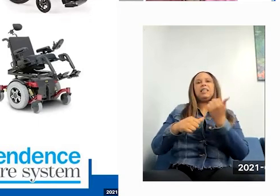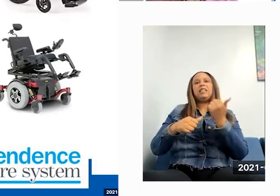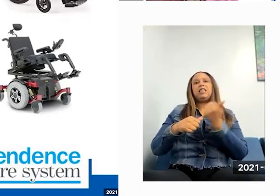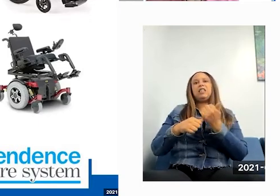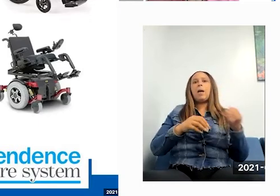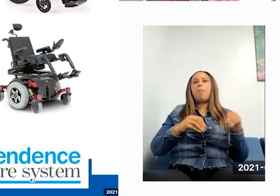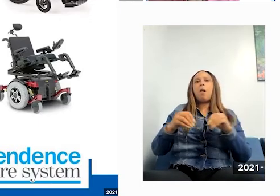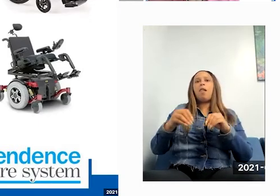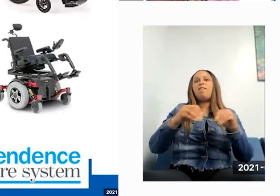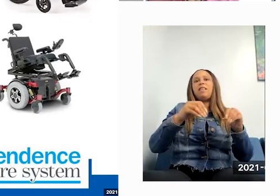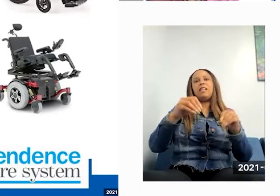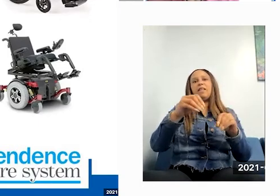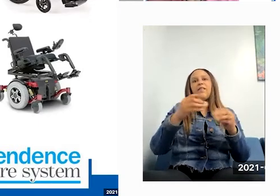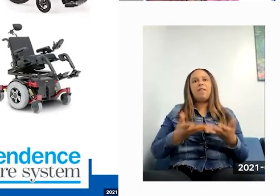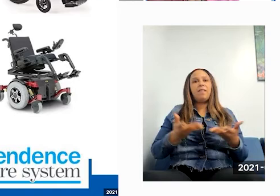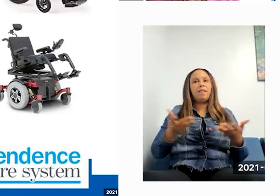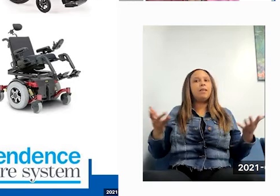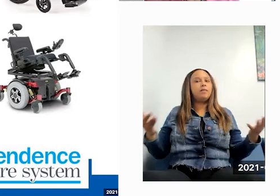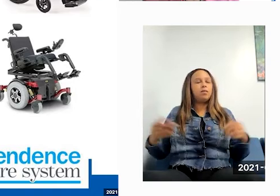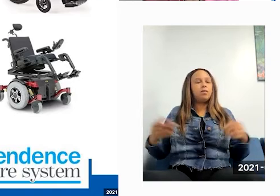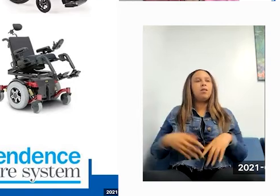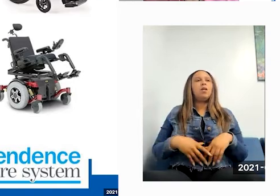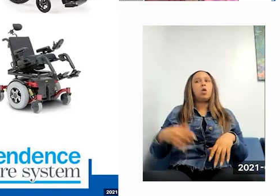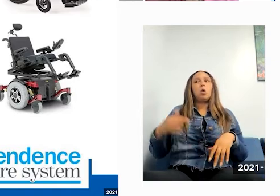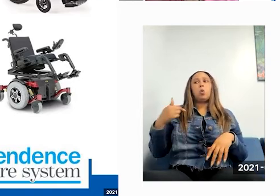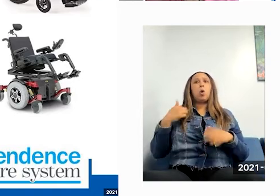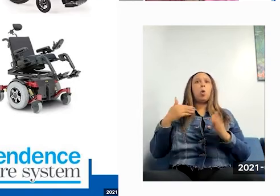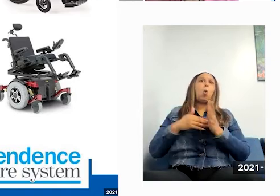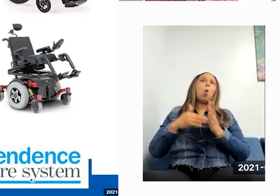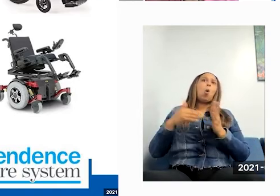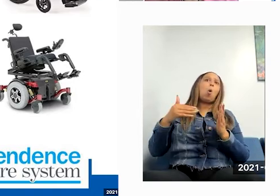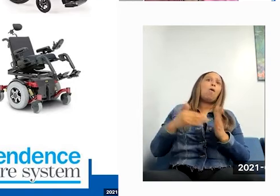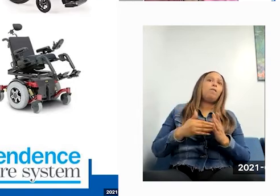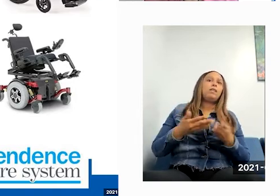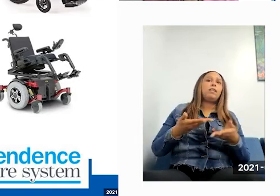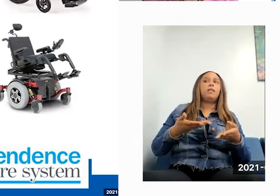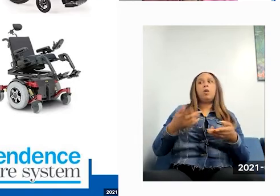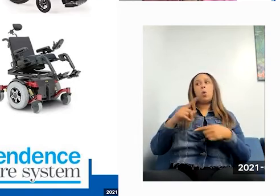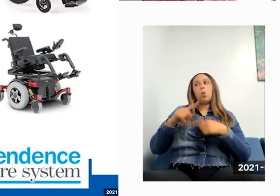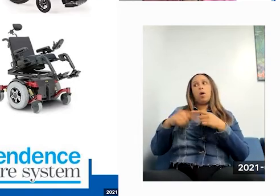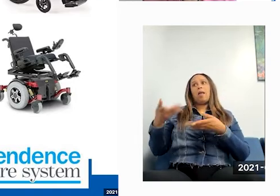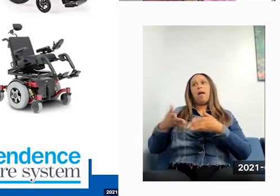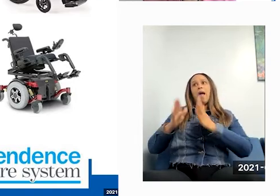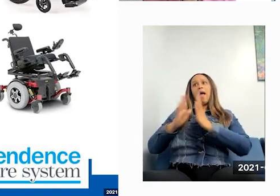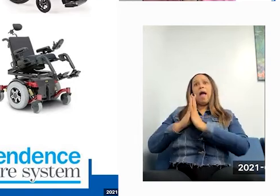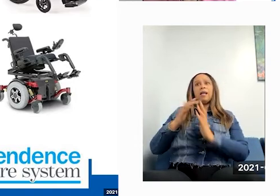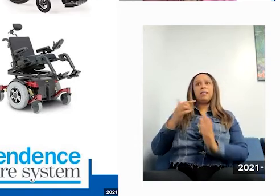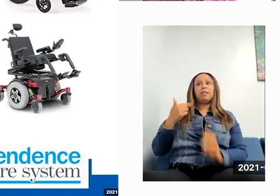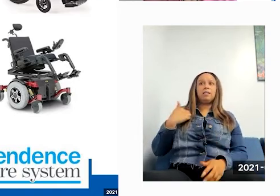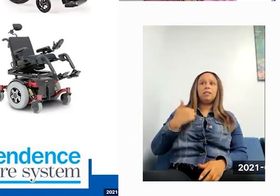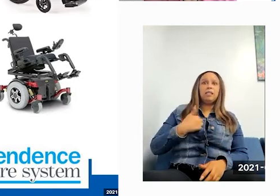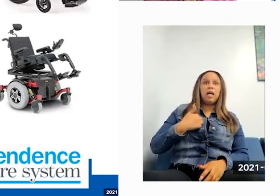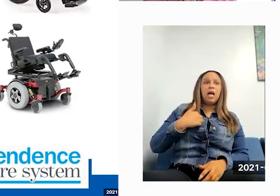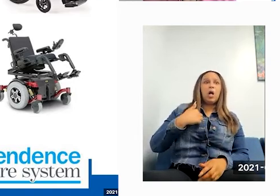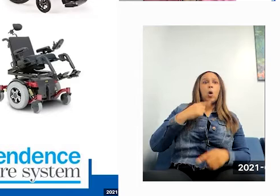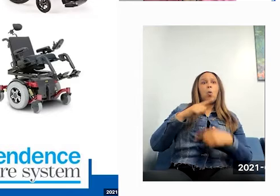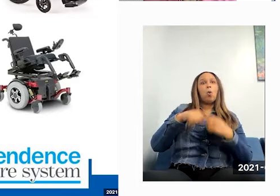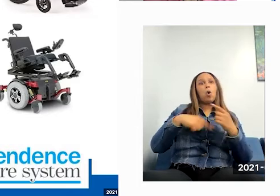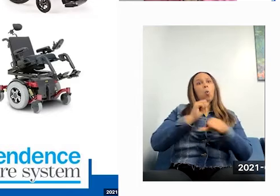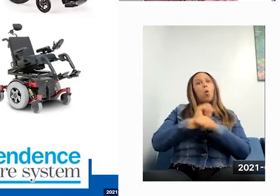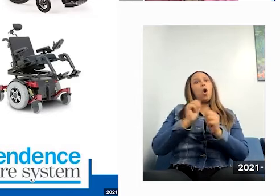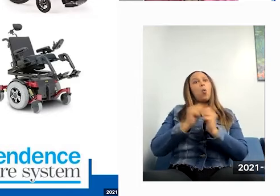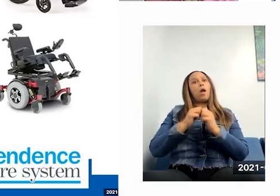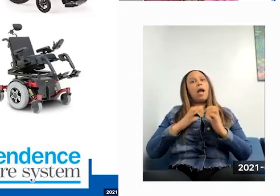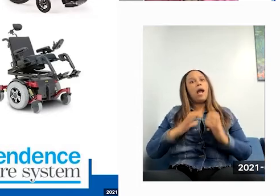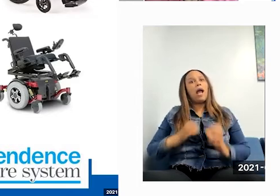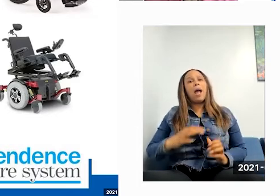devices. And we often are asked when working with a client, please tell us